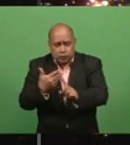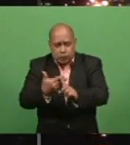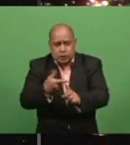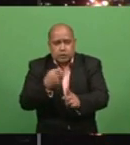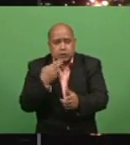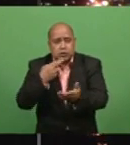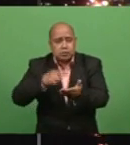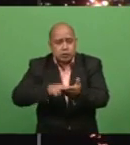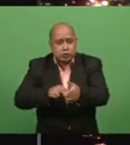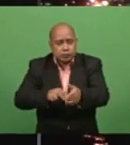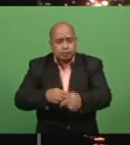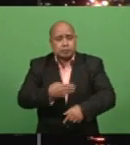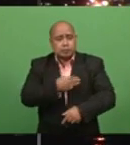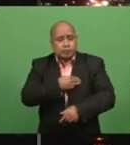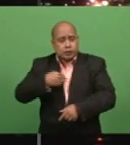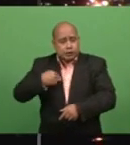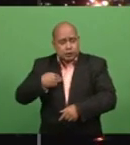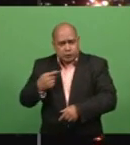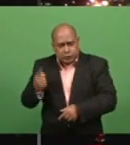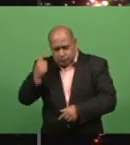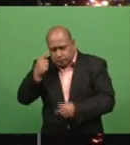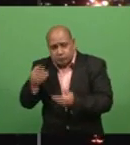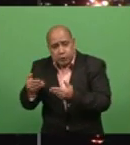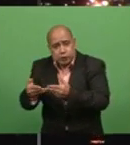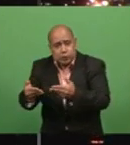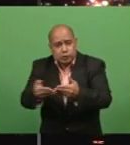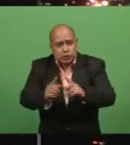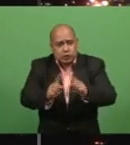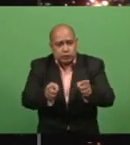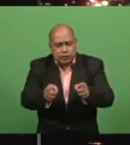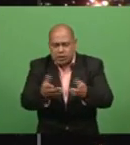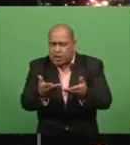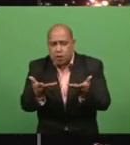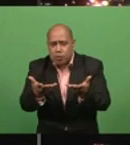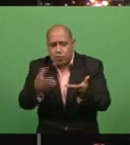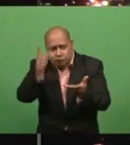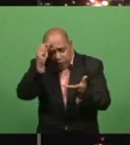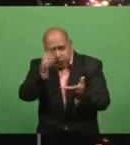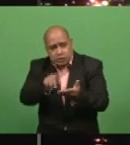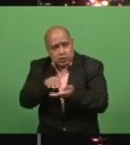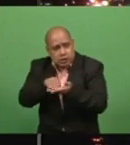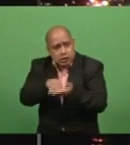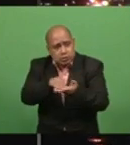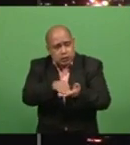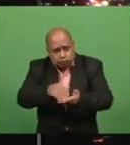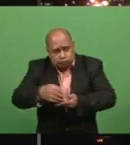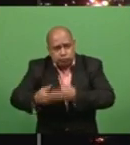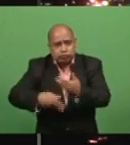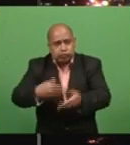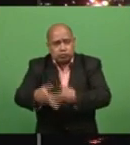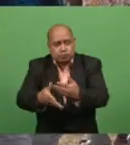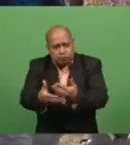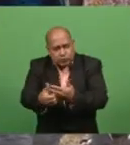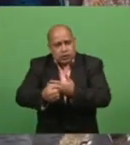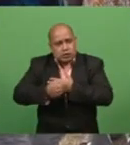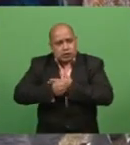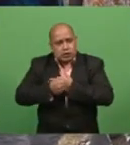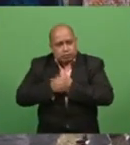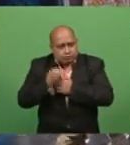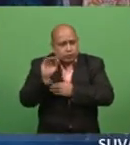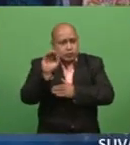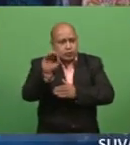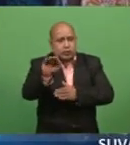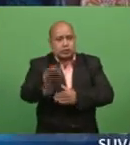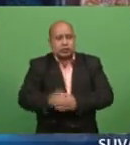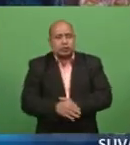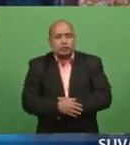introducing various programs to help Fijians cope with the current situation, but also secure the future. The Ministry